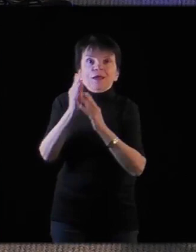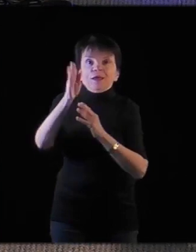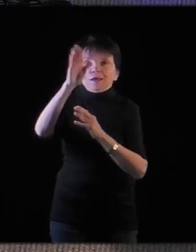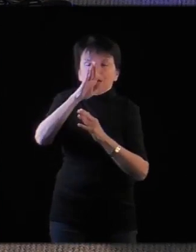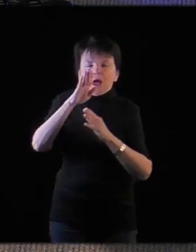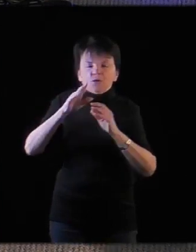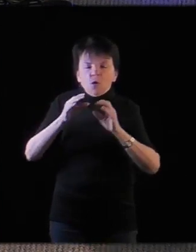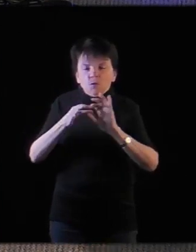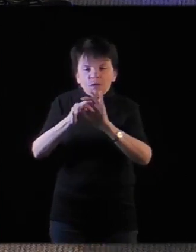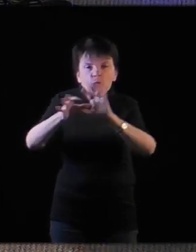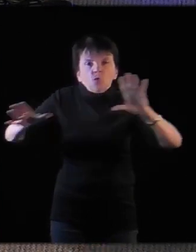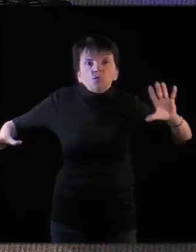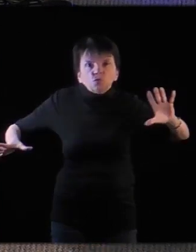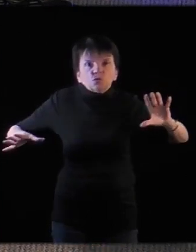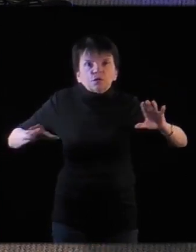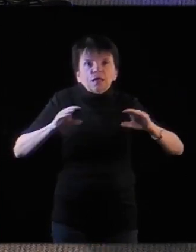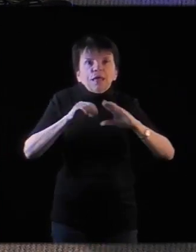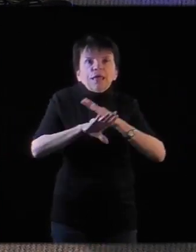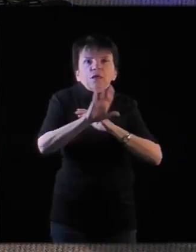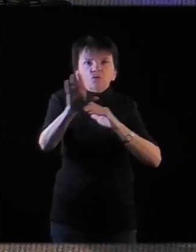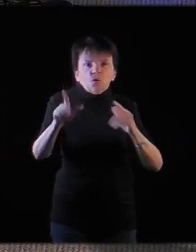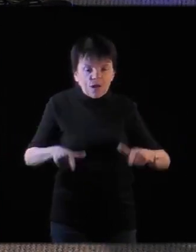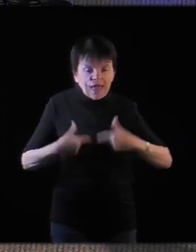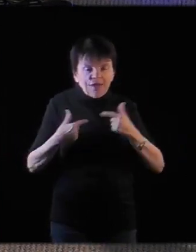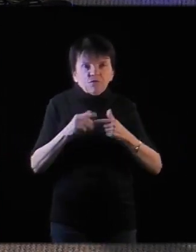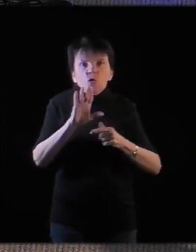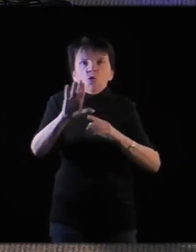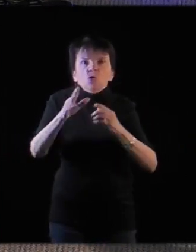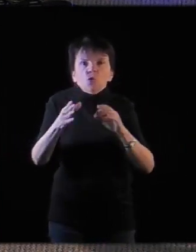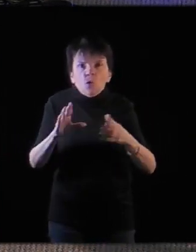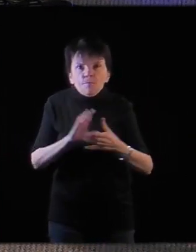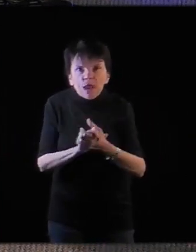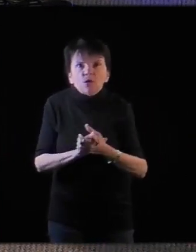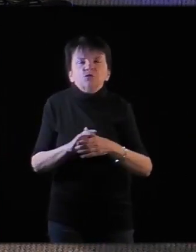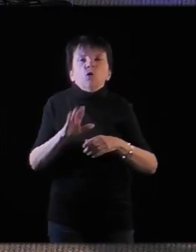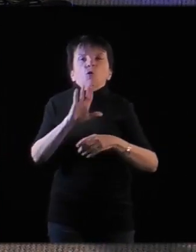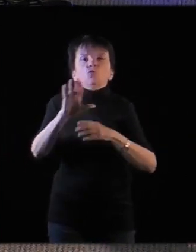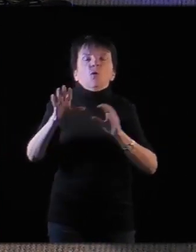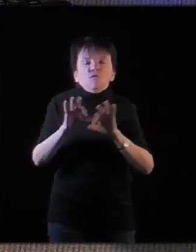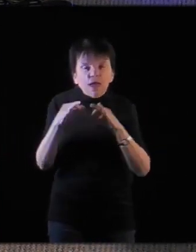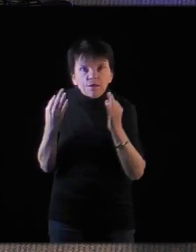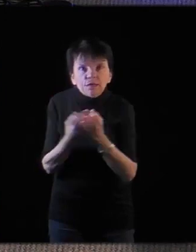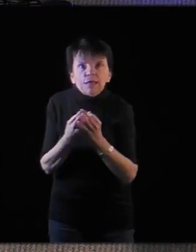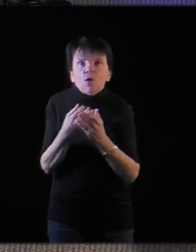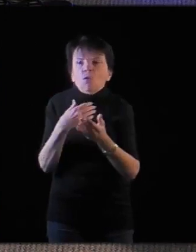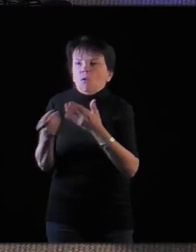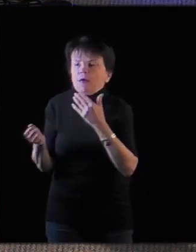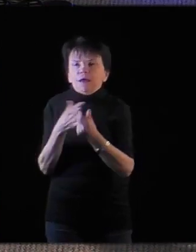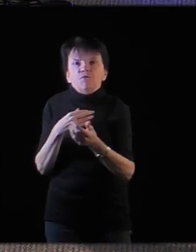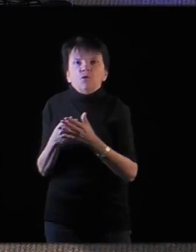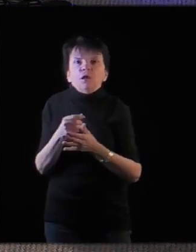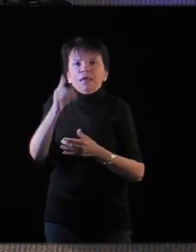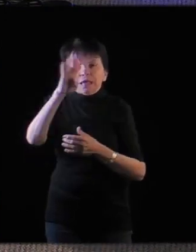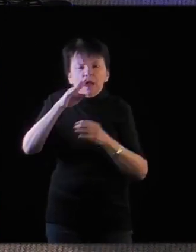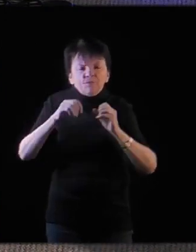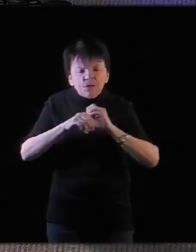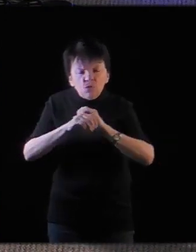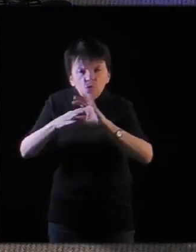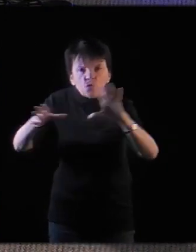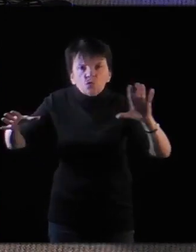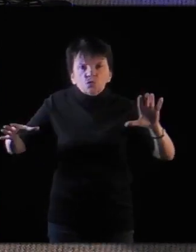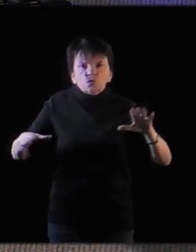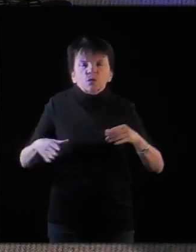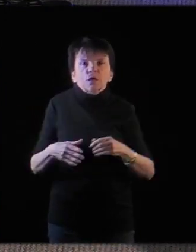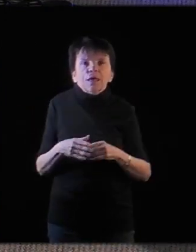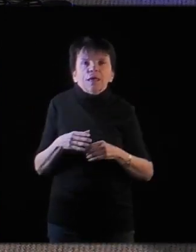be loosed in that place, that God would have his presence there. And in the midst of that, that things that have happened that should not be